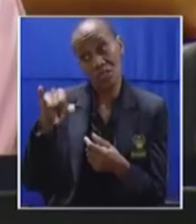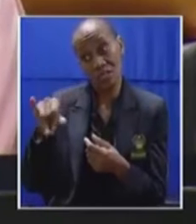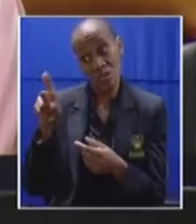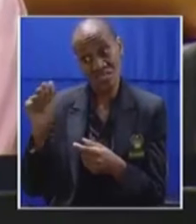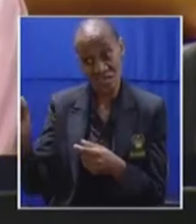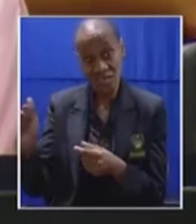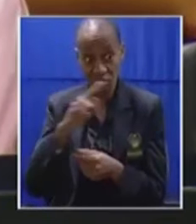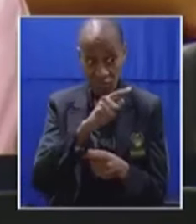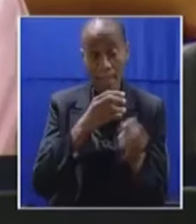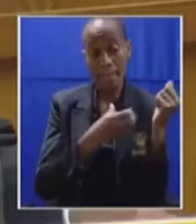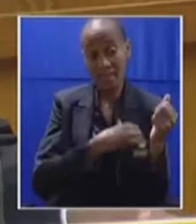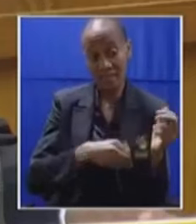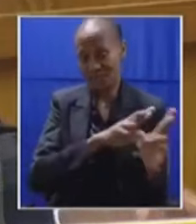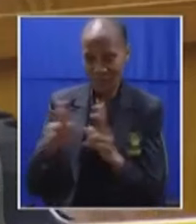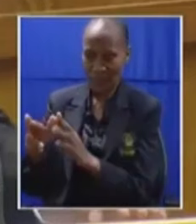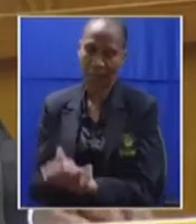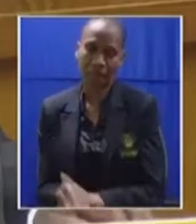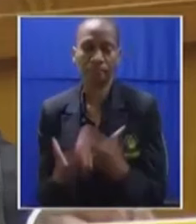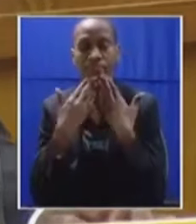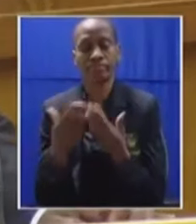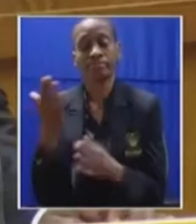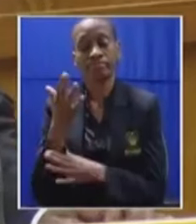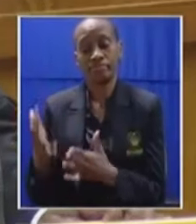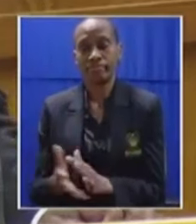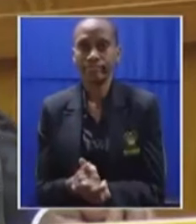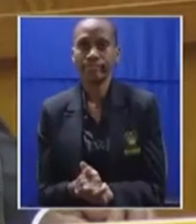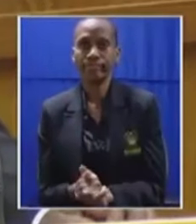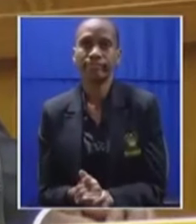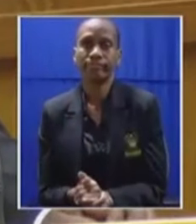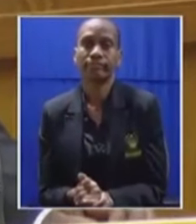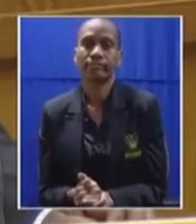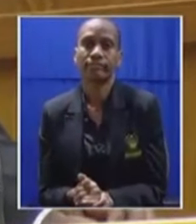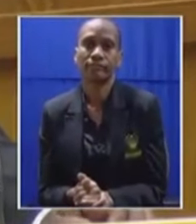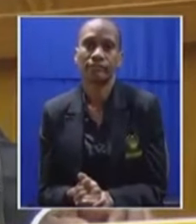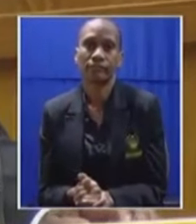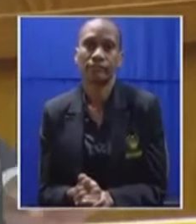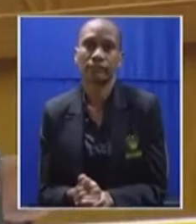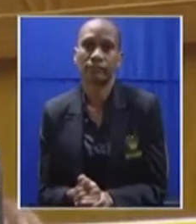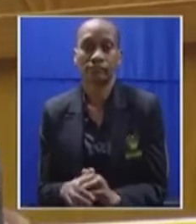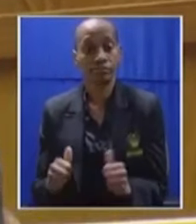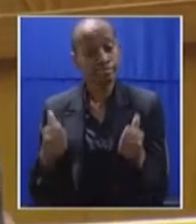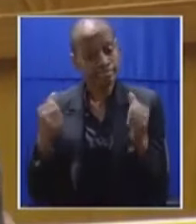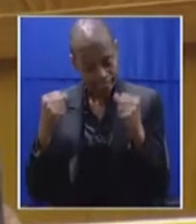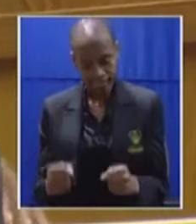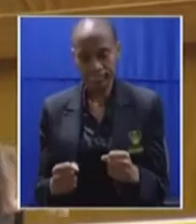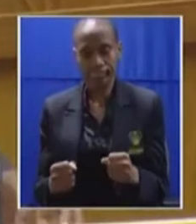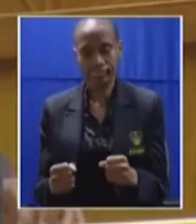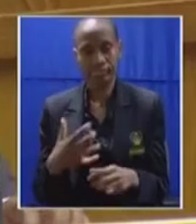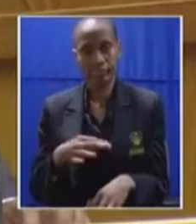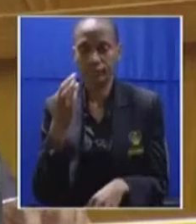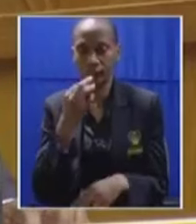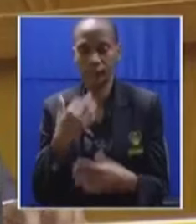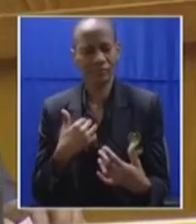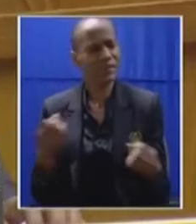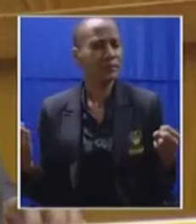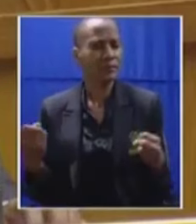President. Thank you, Honorable Speaker. Let me immediately say, and this might